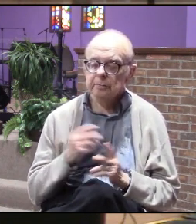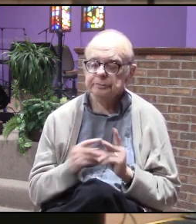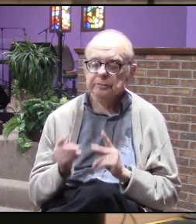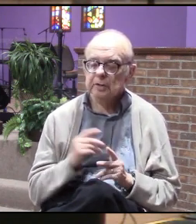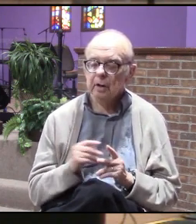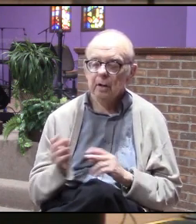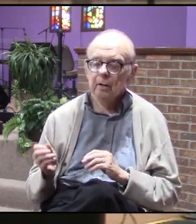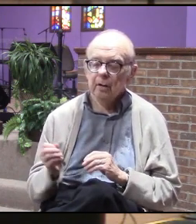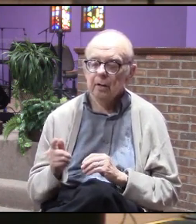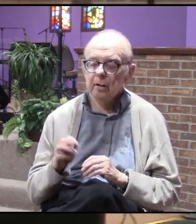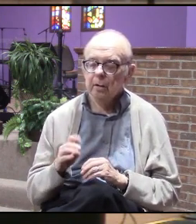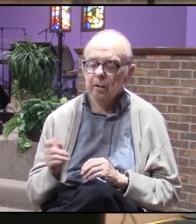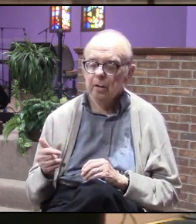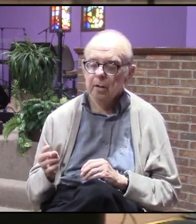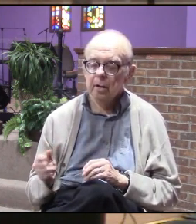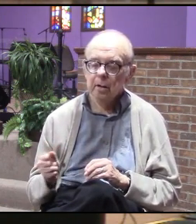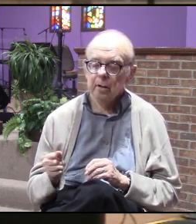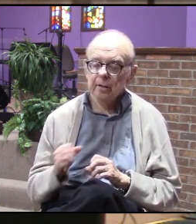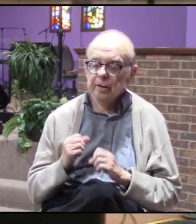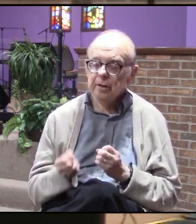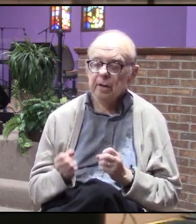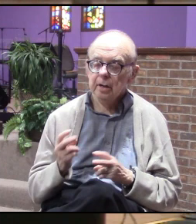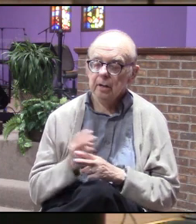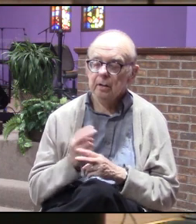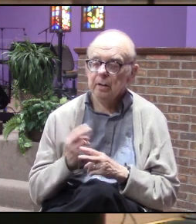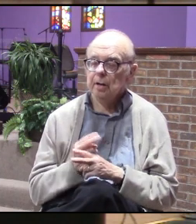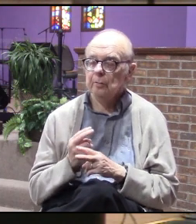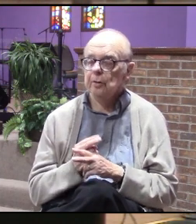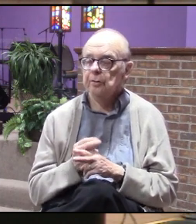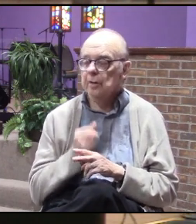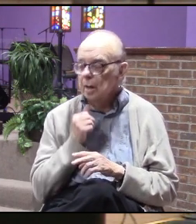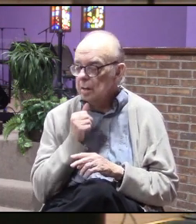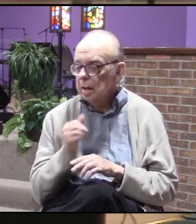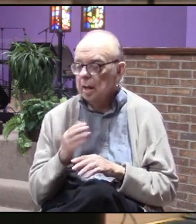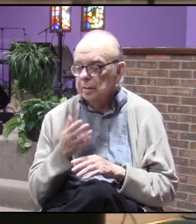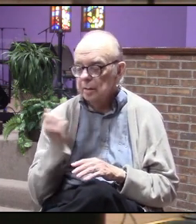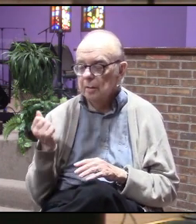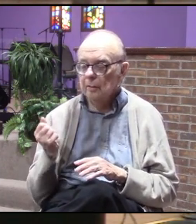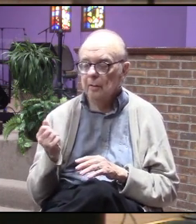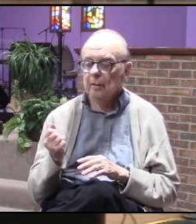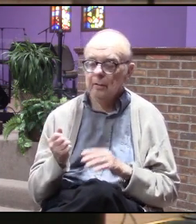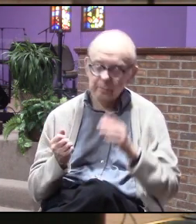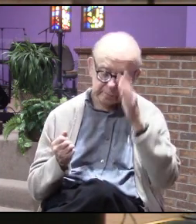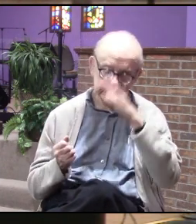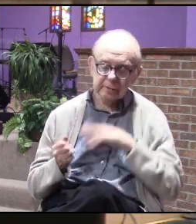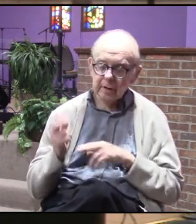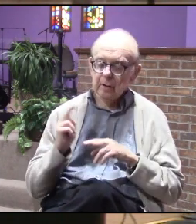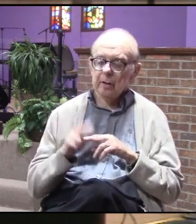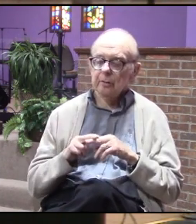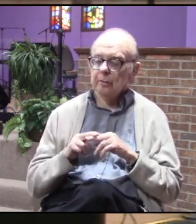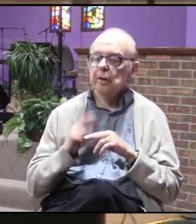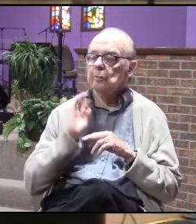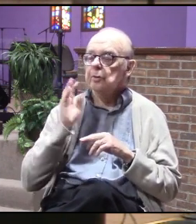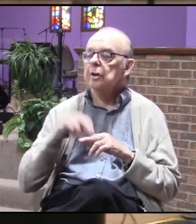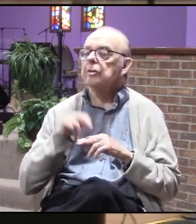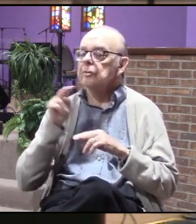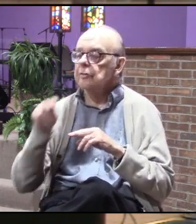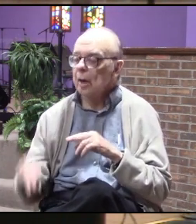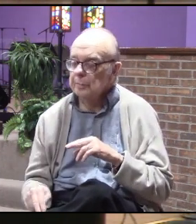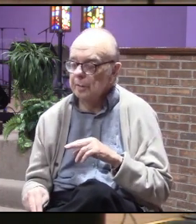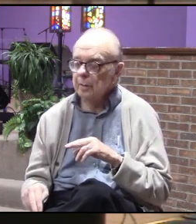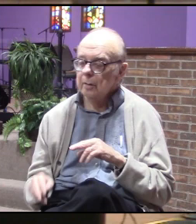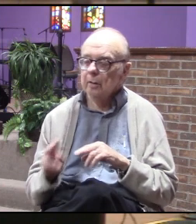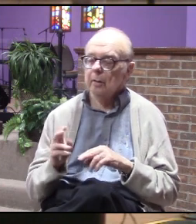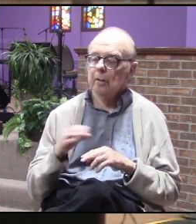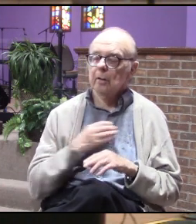off the ledge, the officer realized the situation was getting worse, not better, and that the man was on the ledge was going to jump.